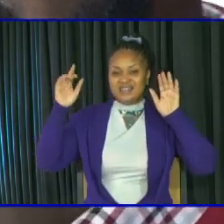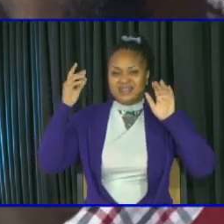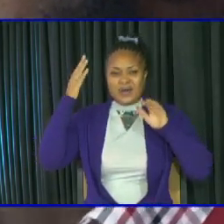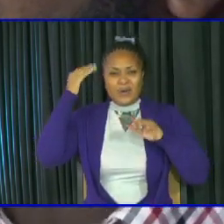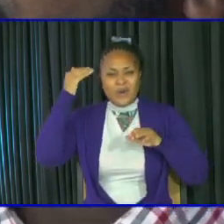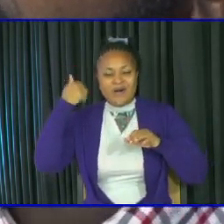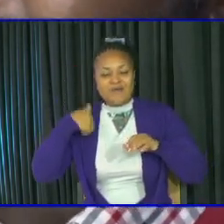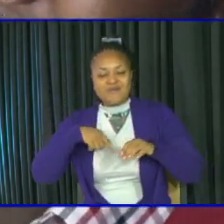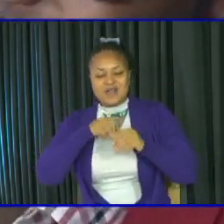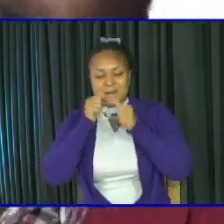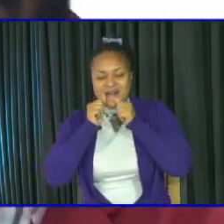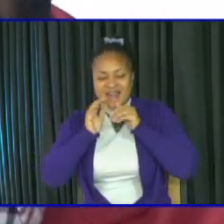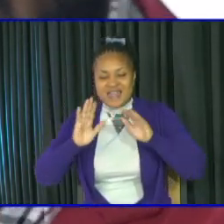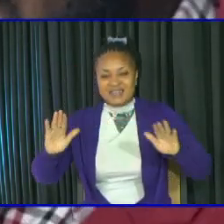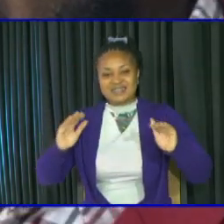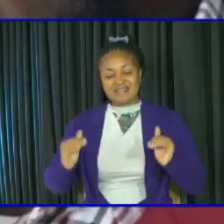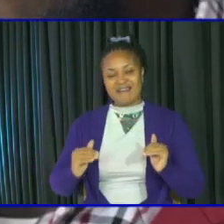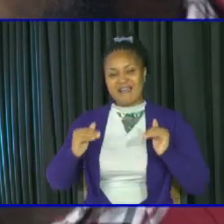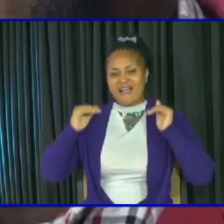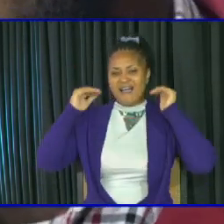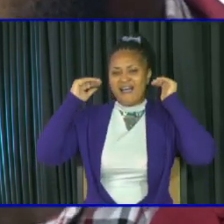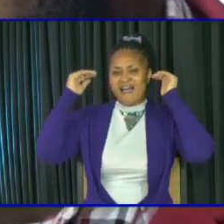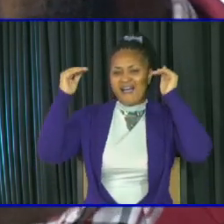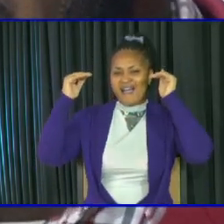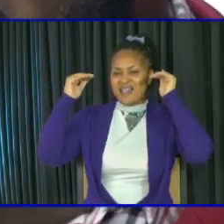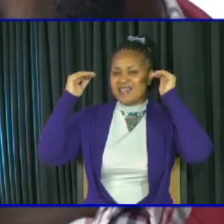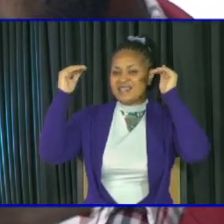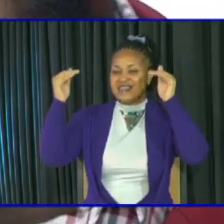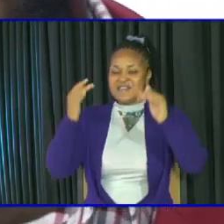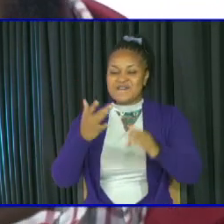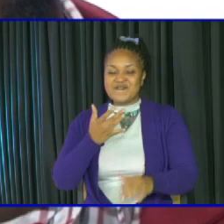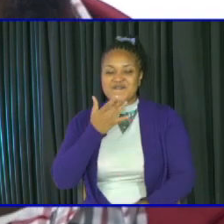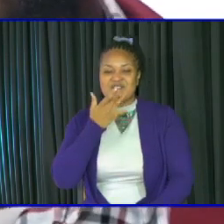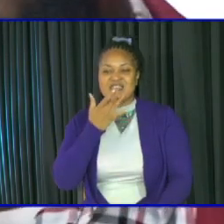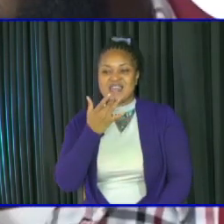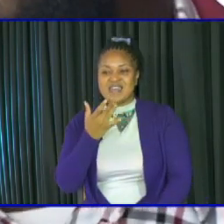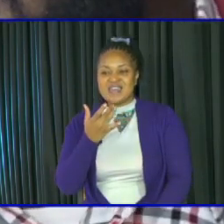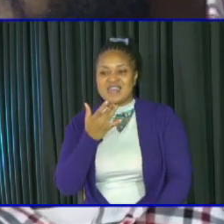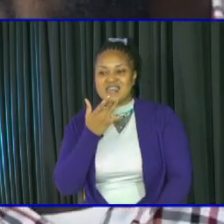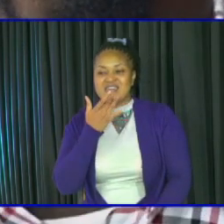we are blessed and highly